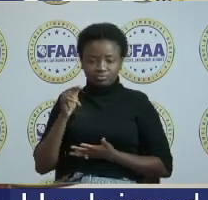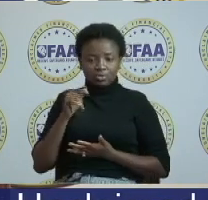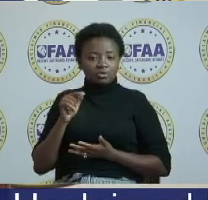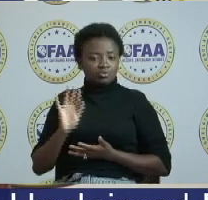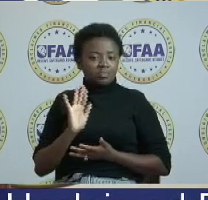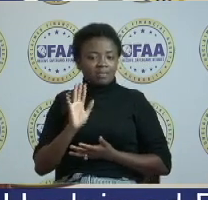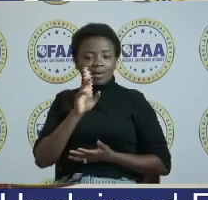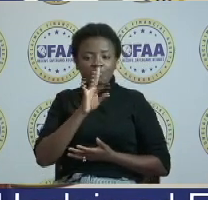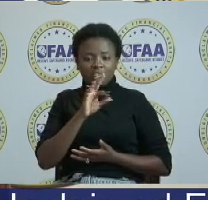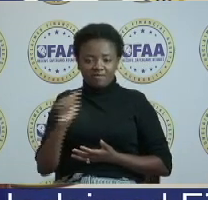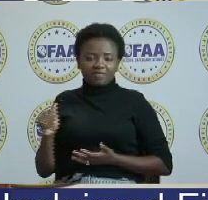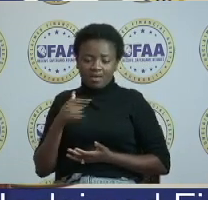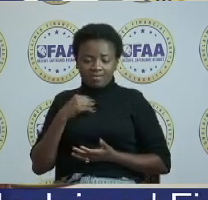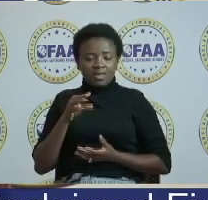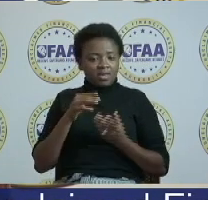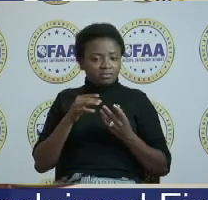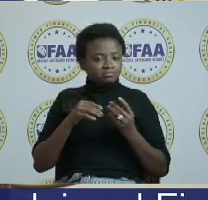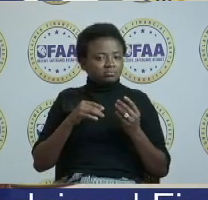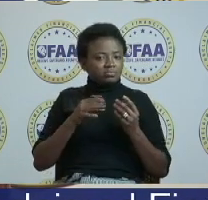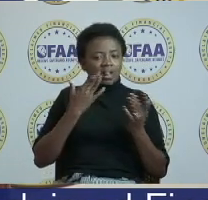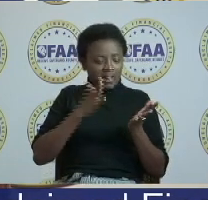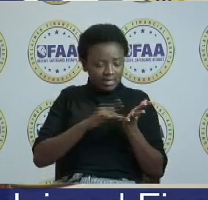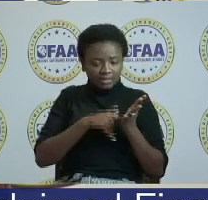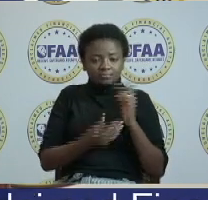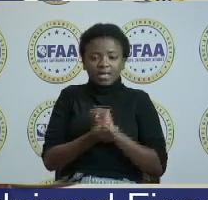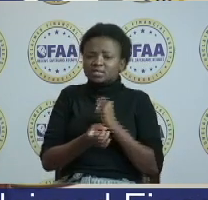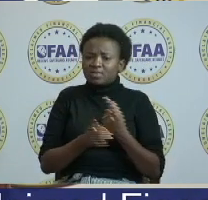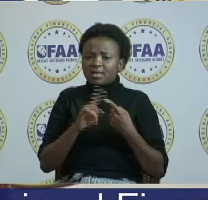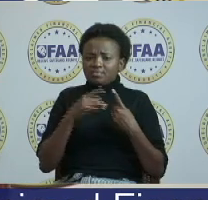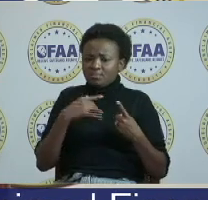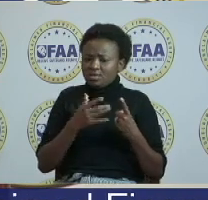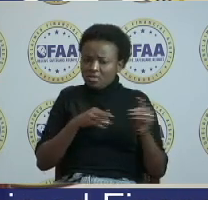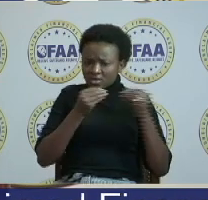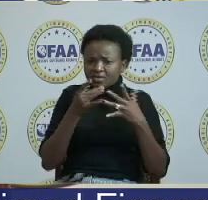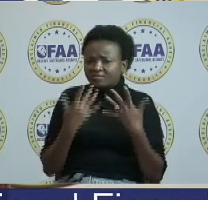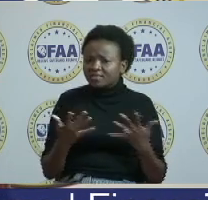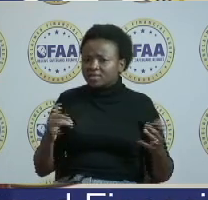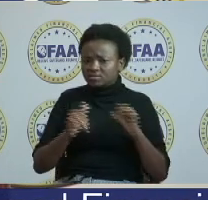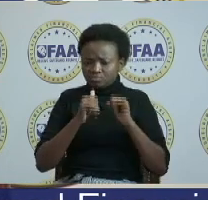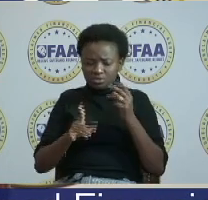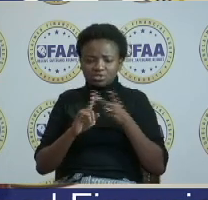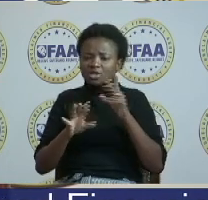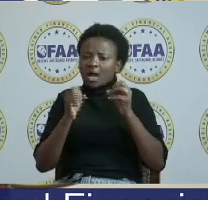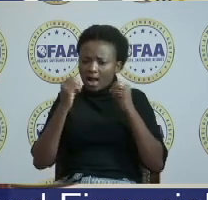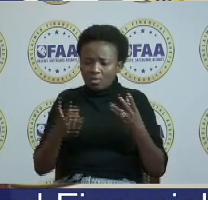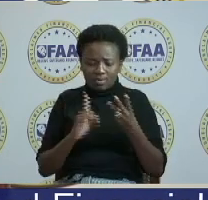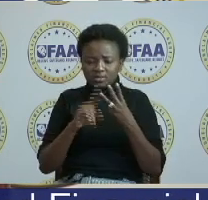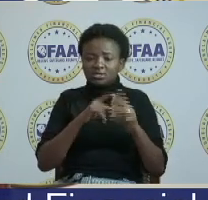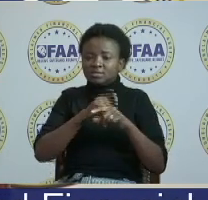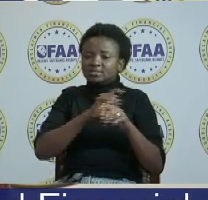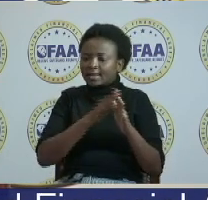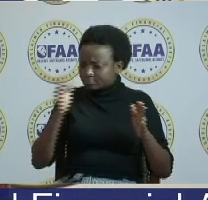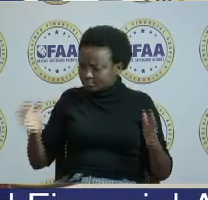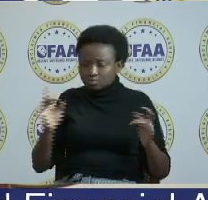this person, it was this much, and it was for how much, and it was during which period. And this is so that it can